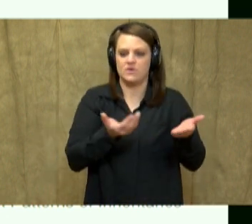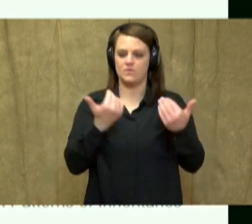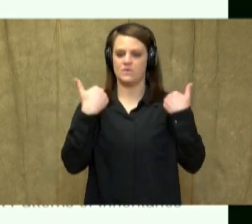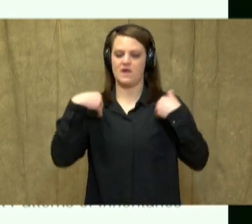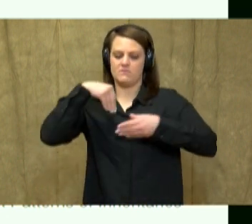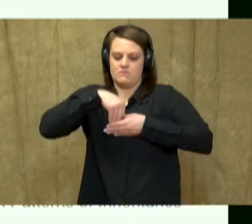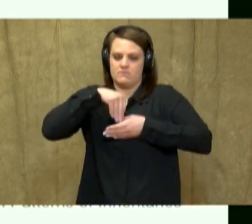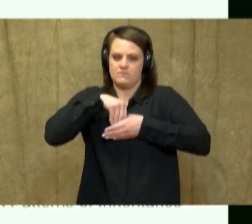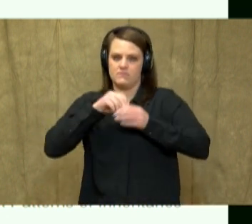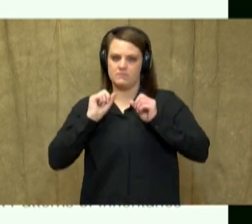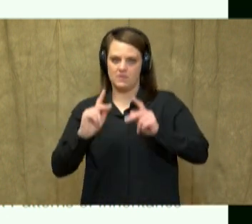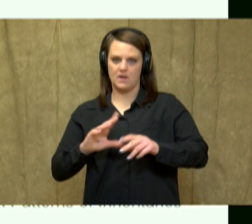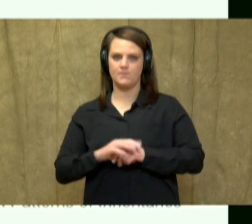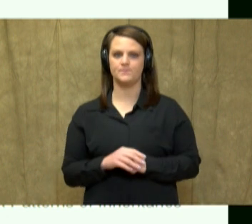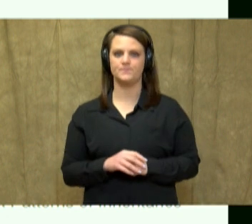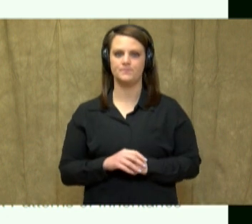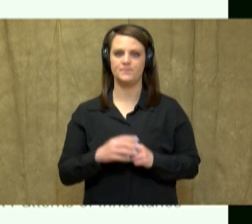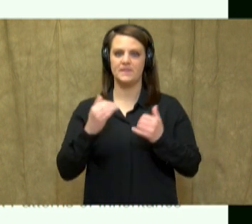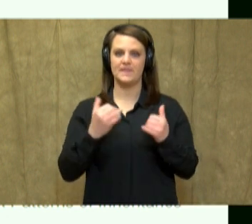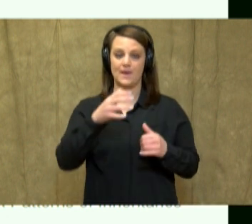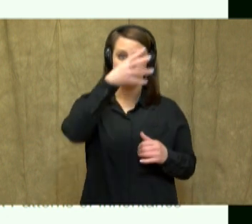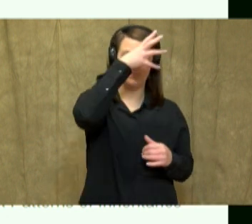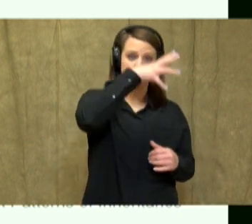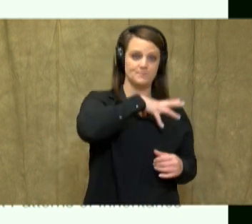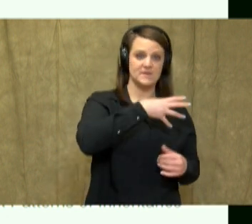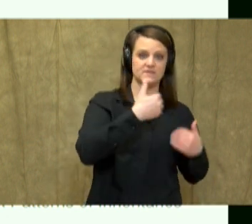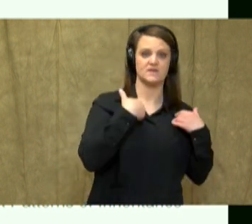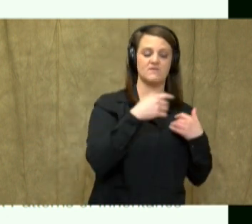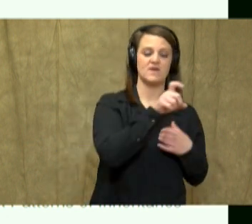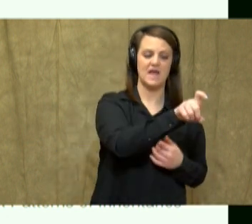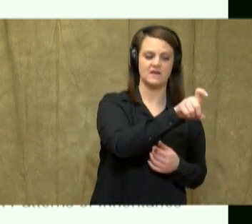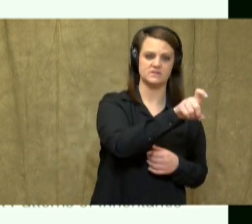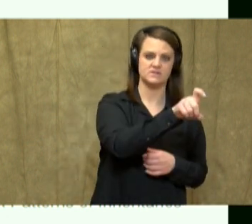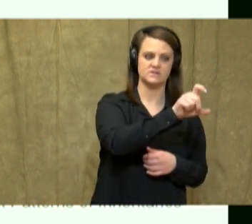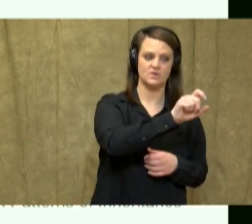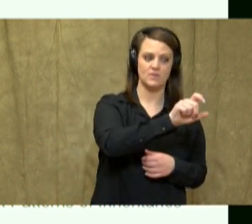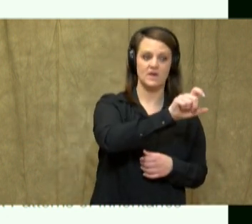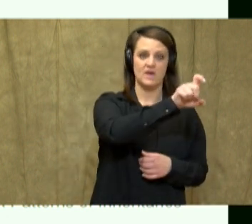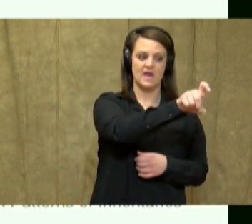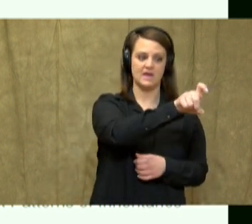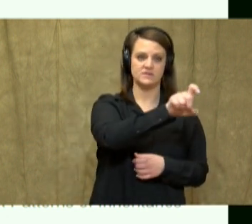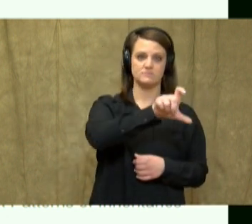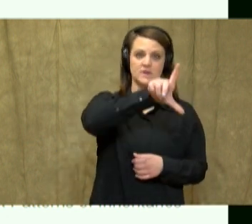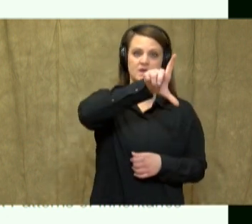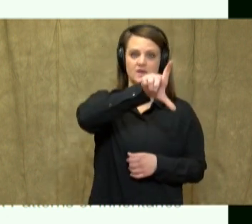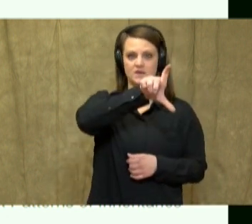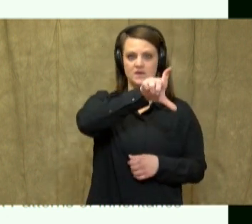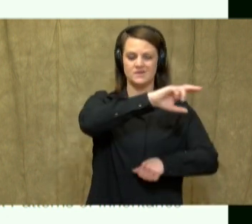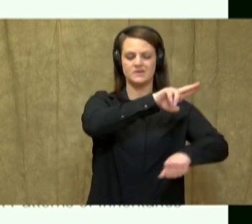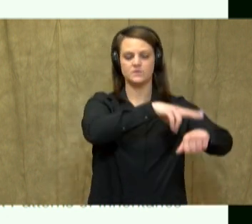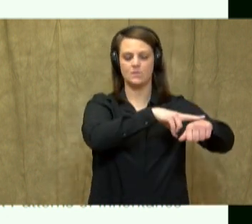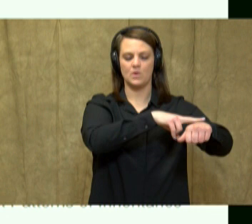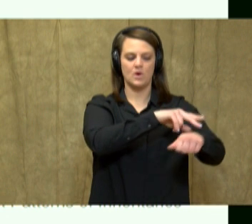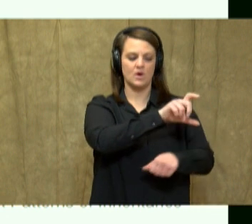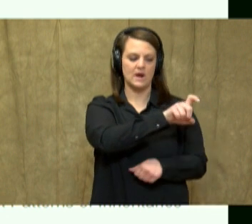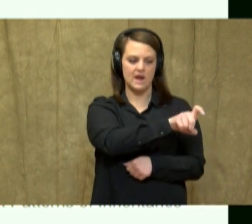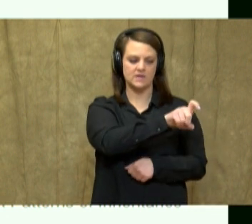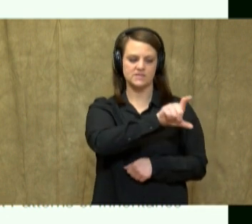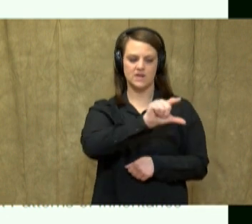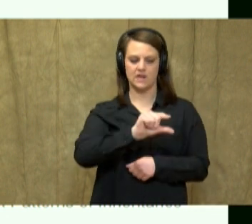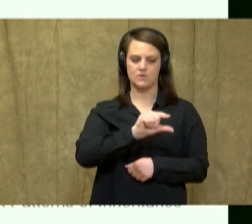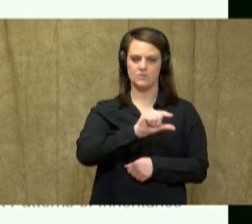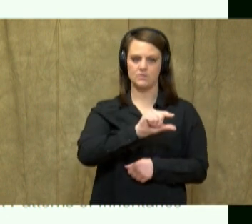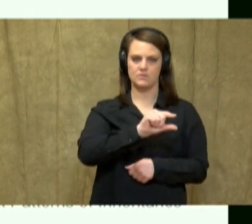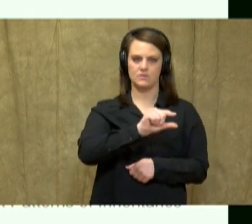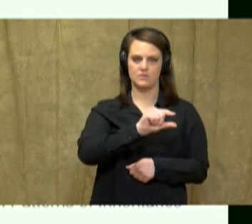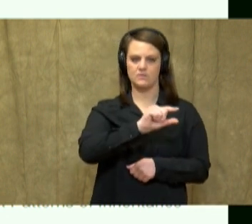Now males, again, they only have 1 X, so they can be X big B, which means you're normal, or it could be X little b with the